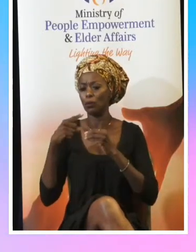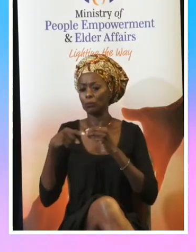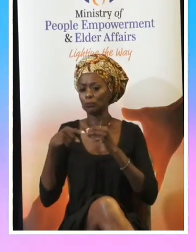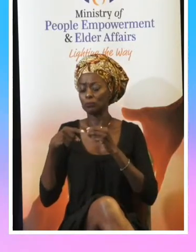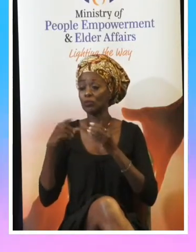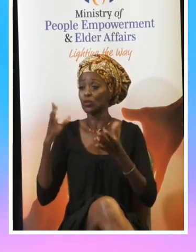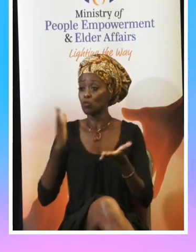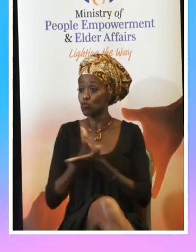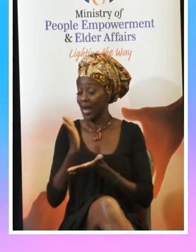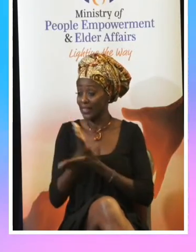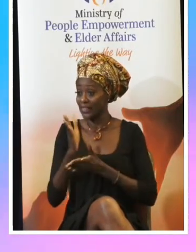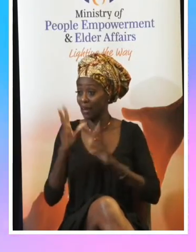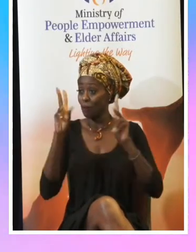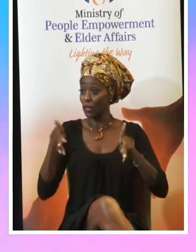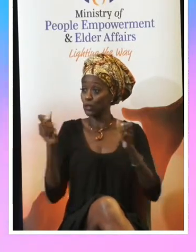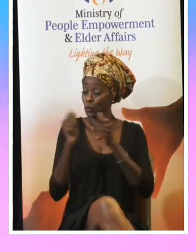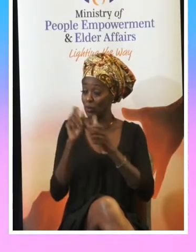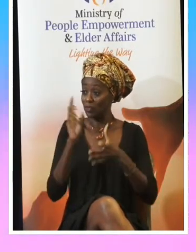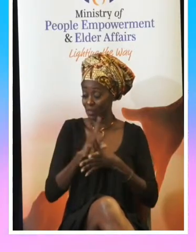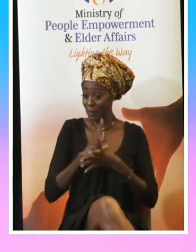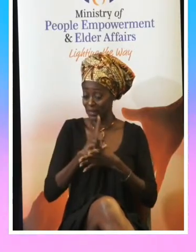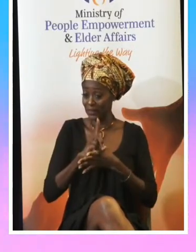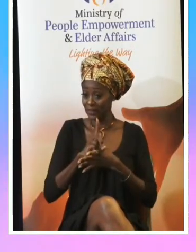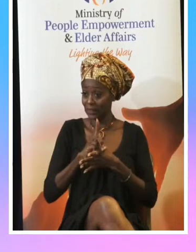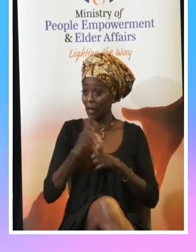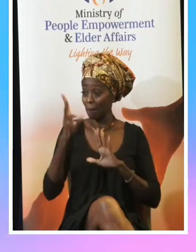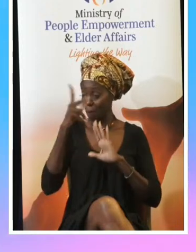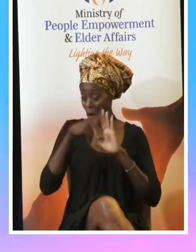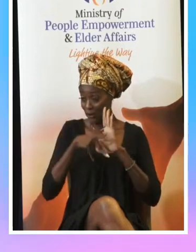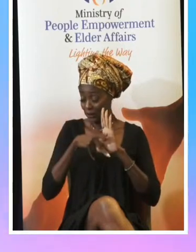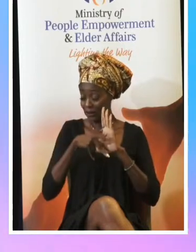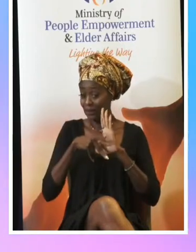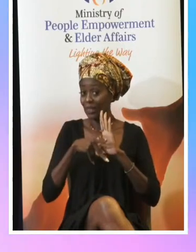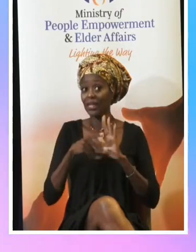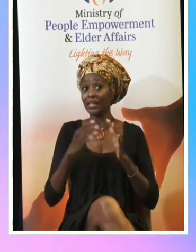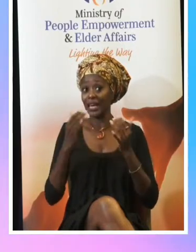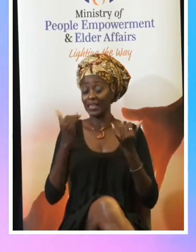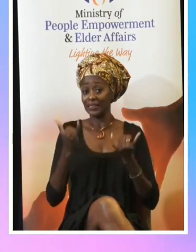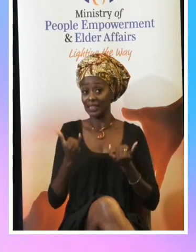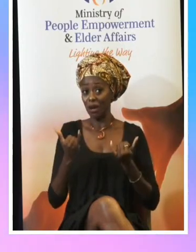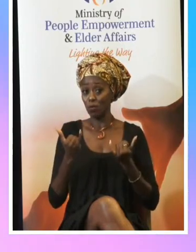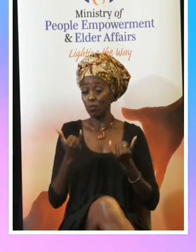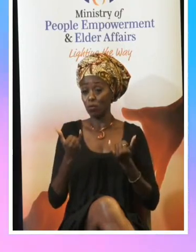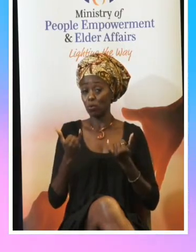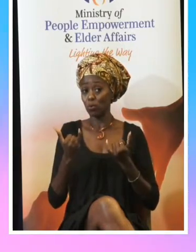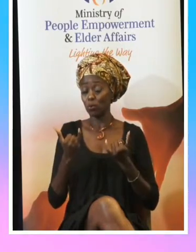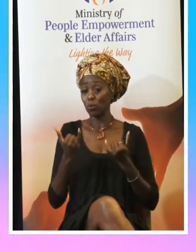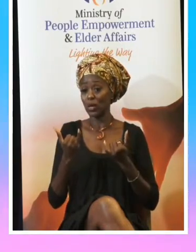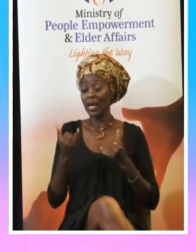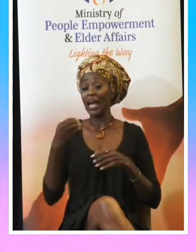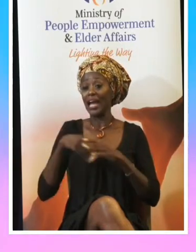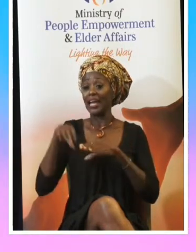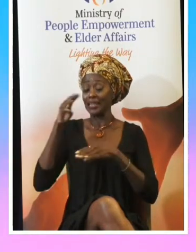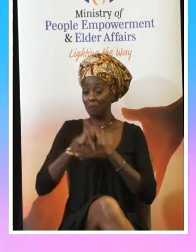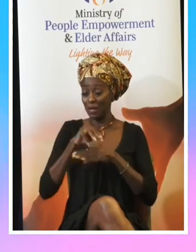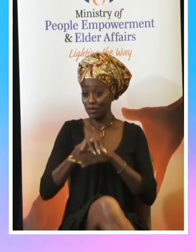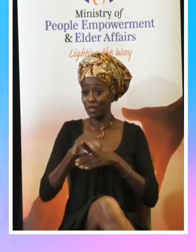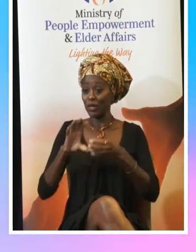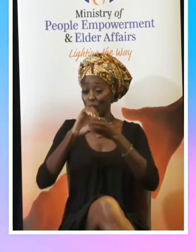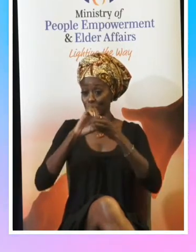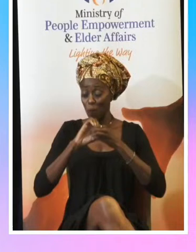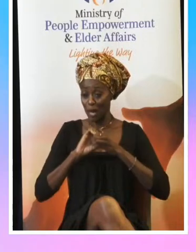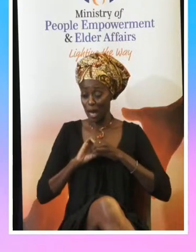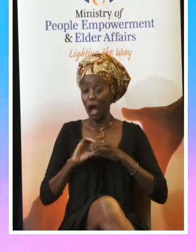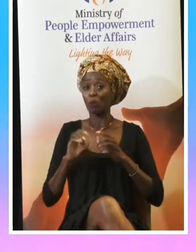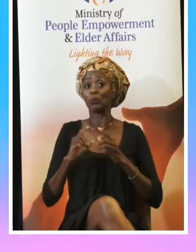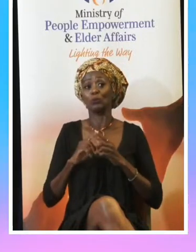Rights of Persons with Disabilities Bill that is now before the ministry of which you are part, and